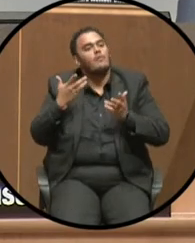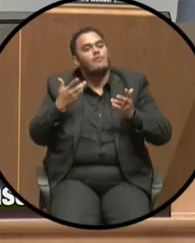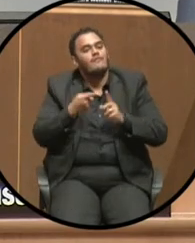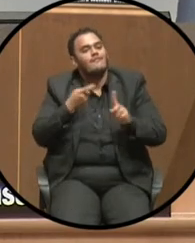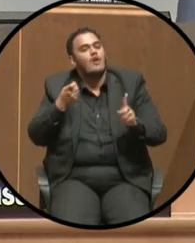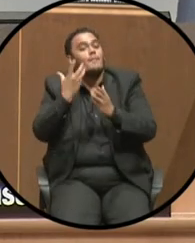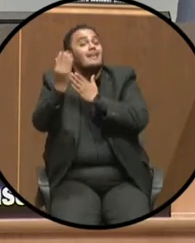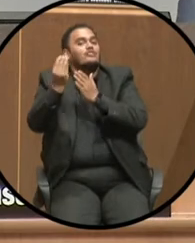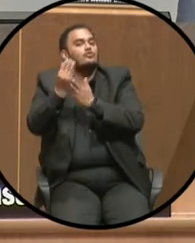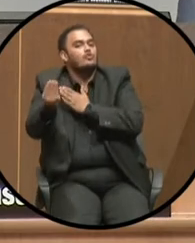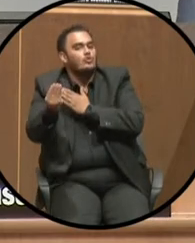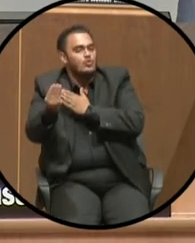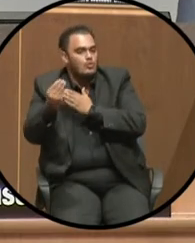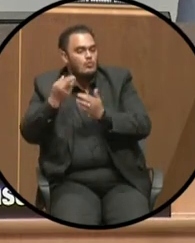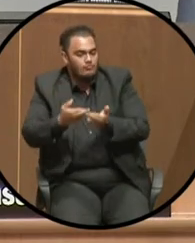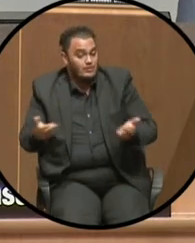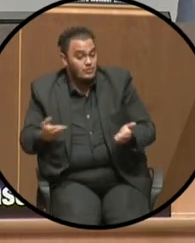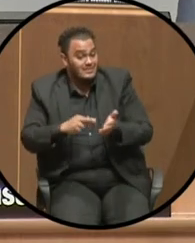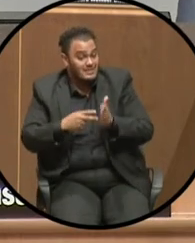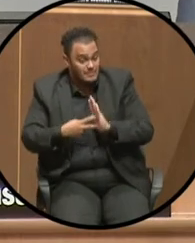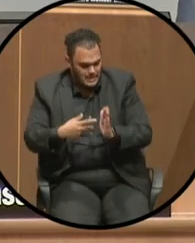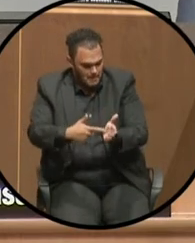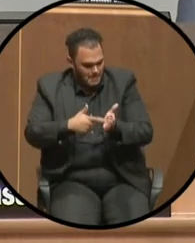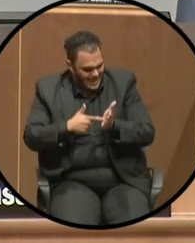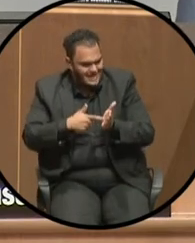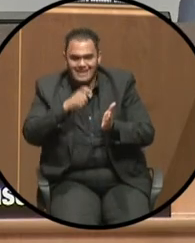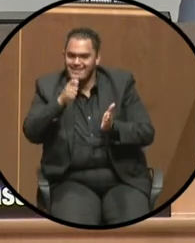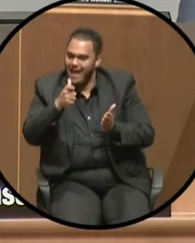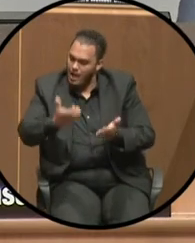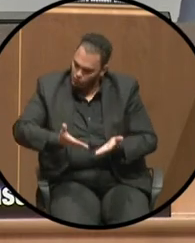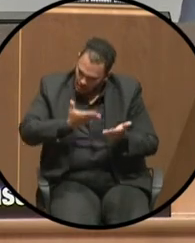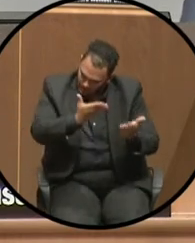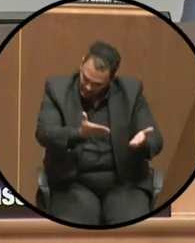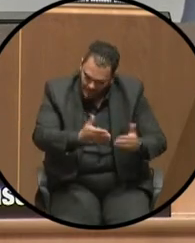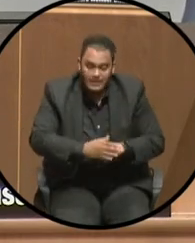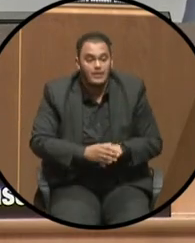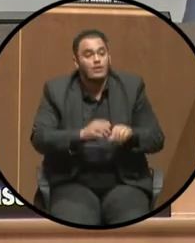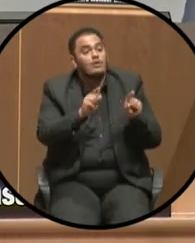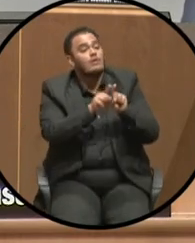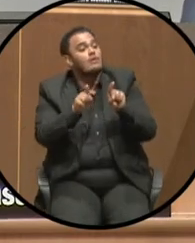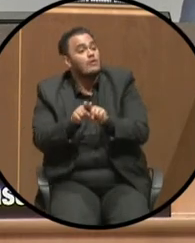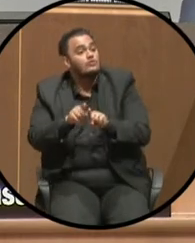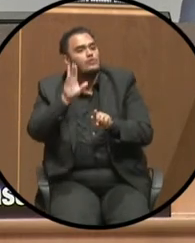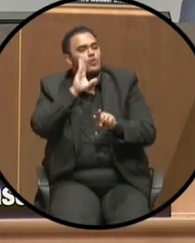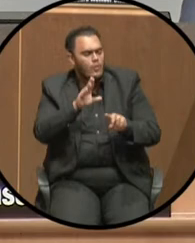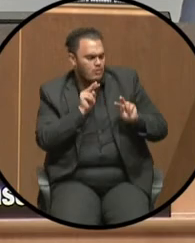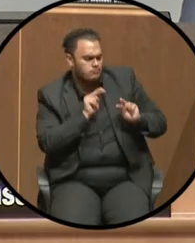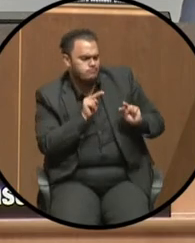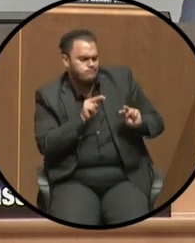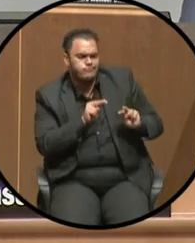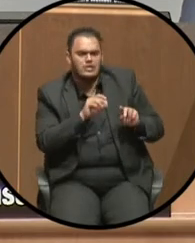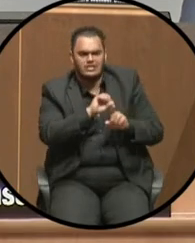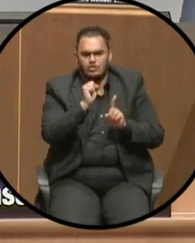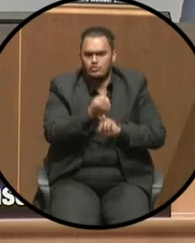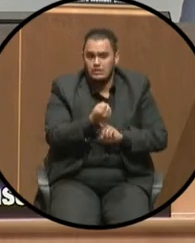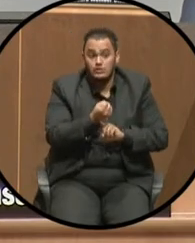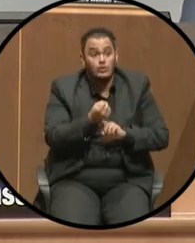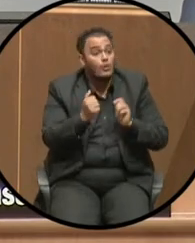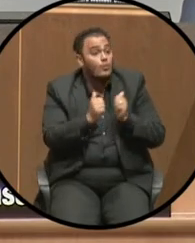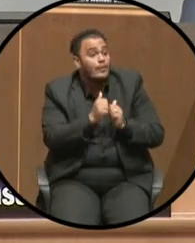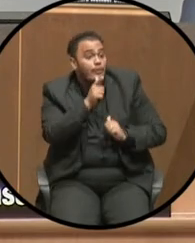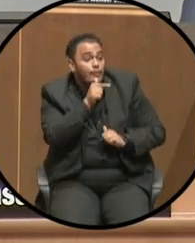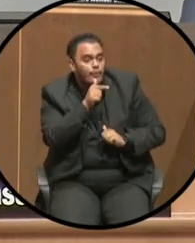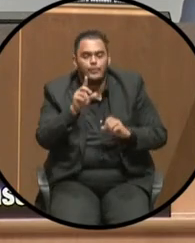recommendations. Thirdly, we will certainly continue to monitor the situation over the next 4 weeks with Dr. Pino and our